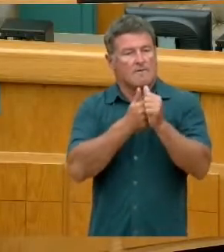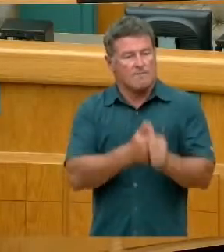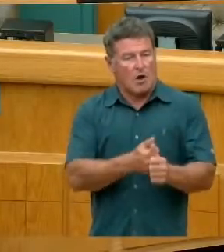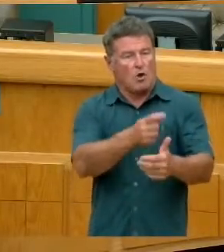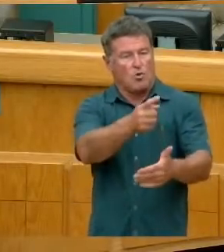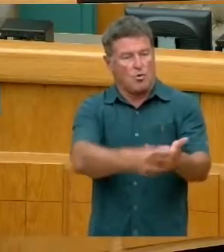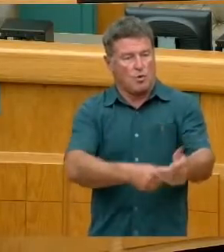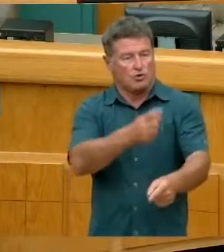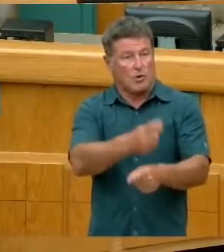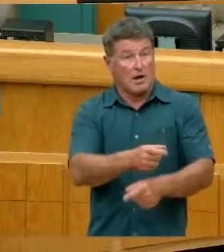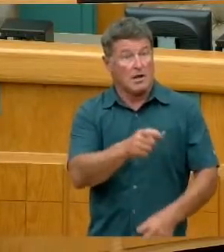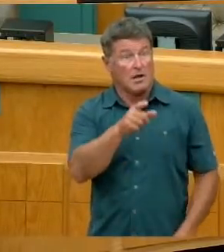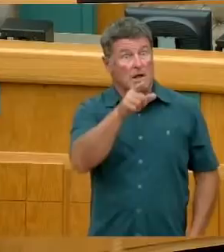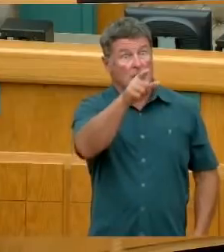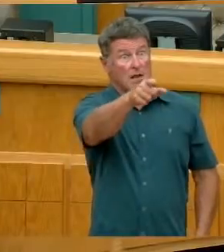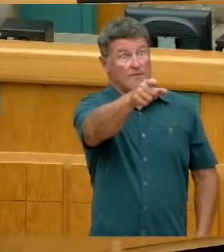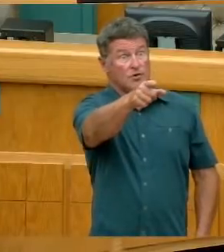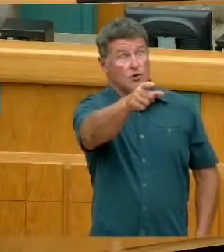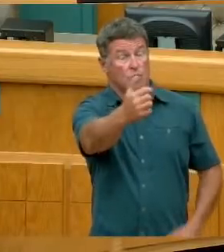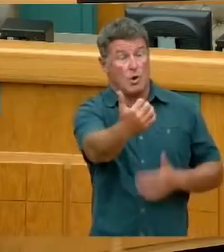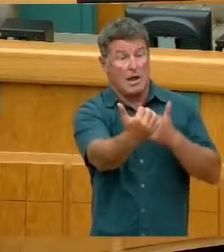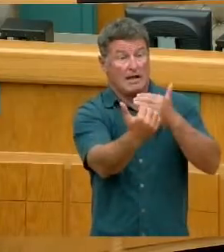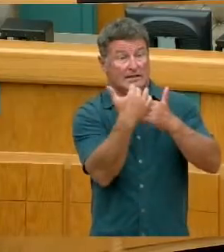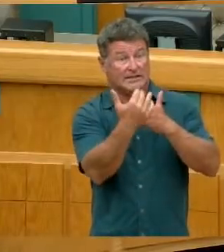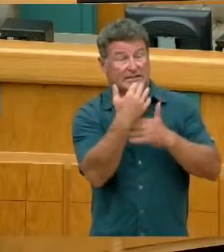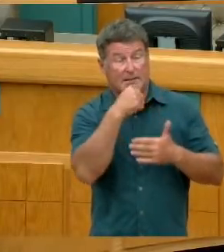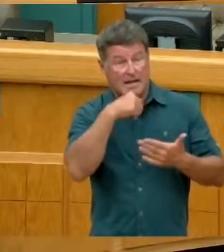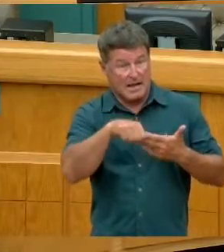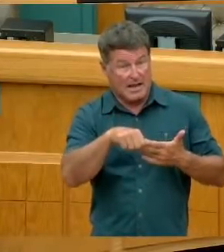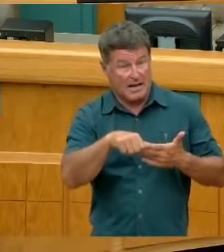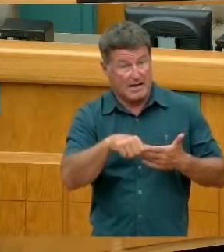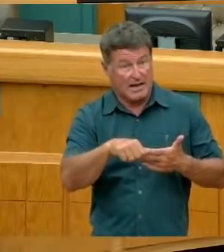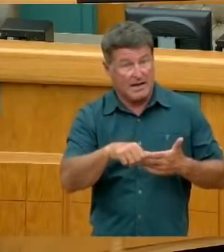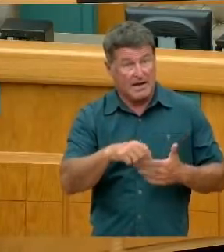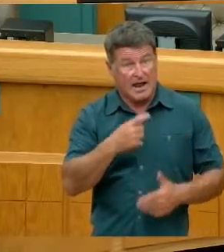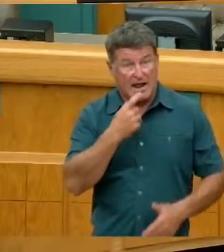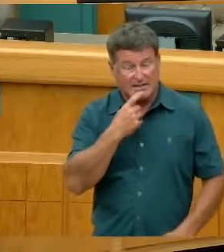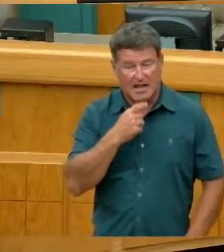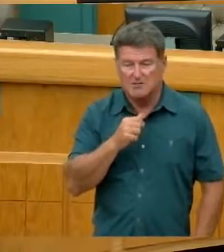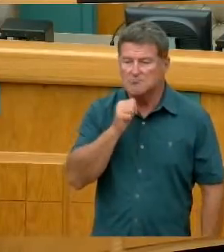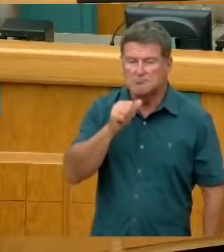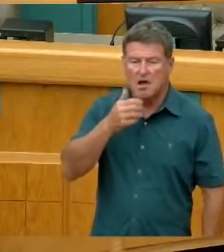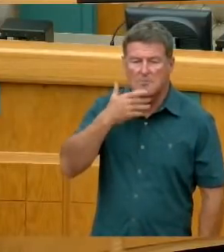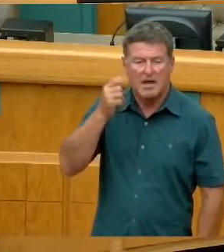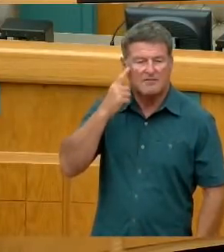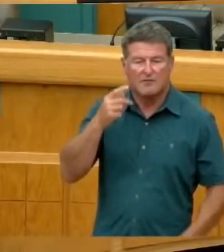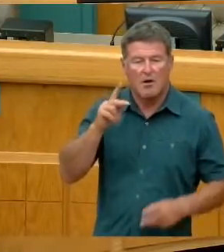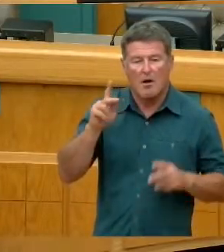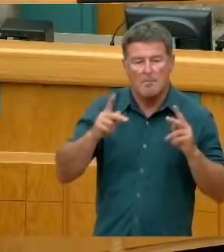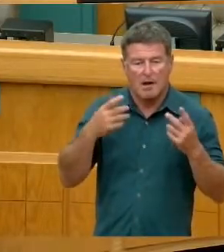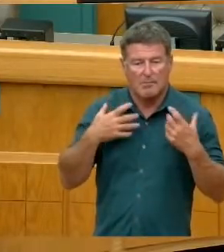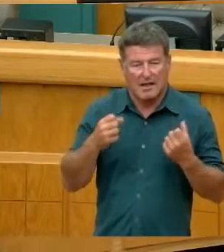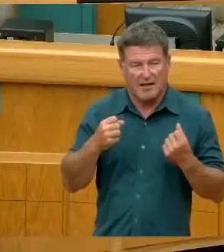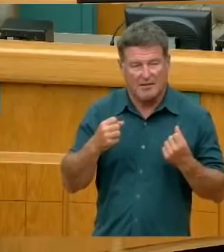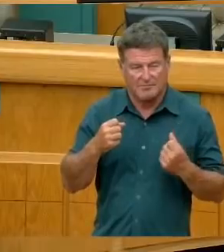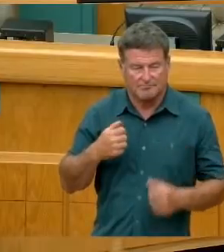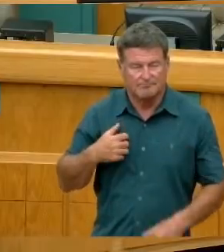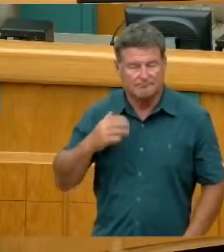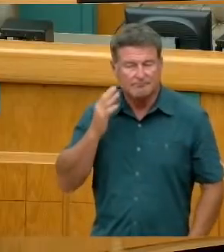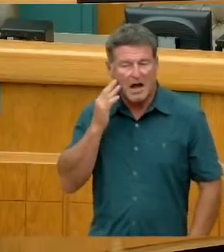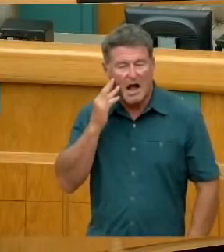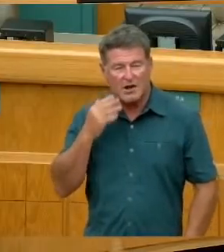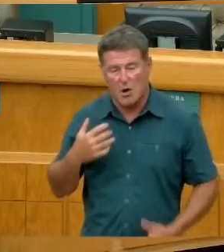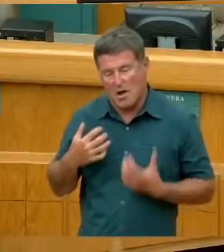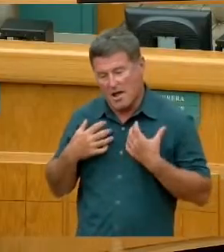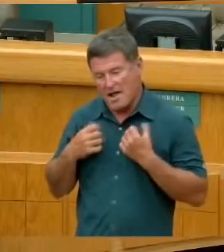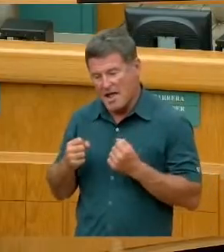right. Because as long as you're writing to me and telling me how everything we're doing is not in the best interest of public health,